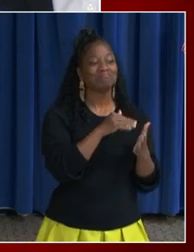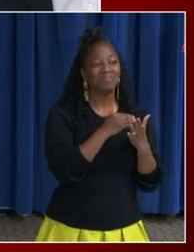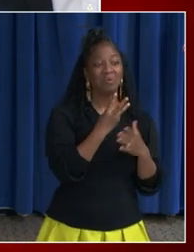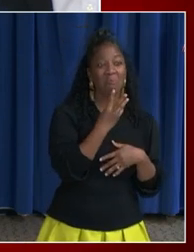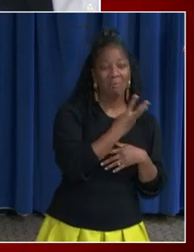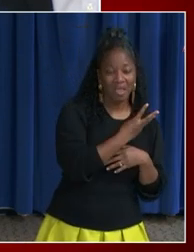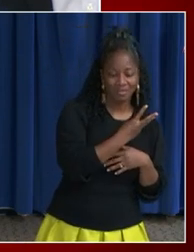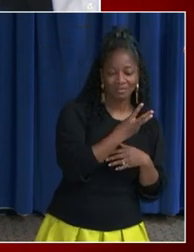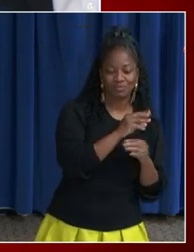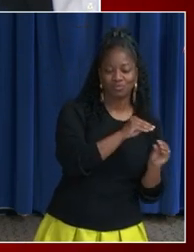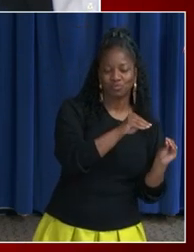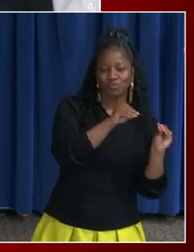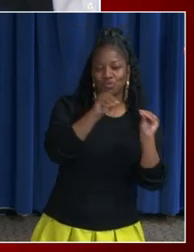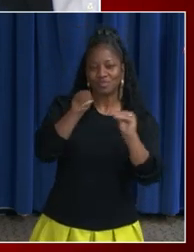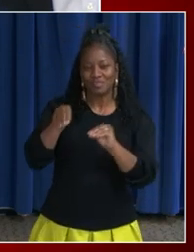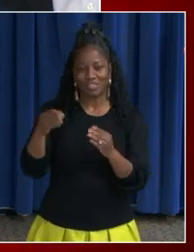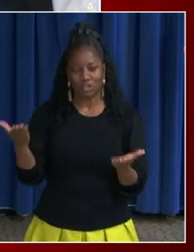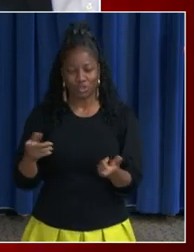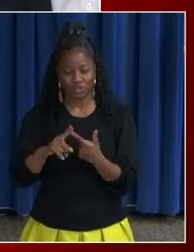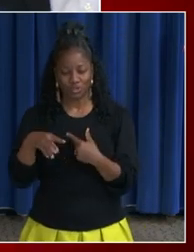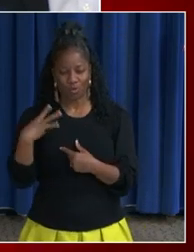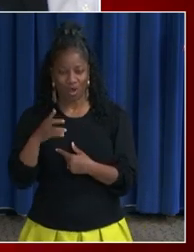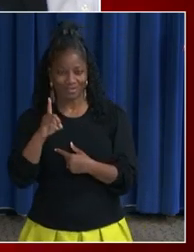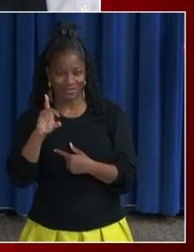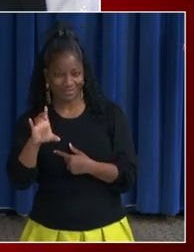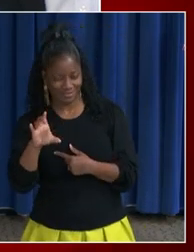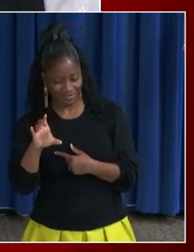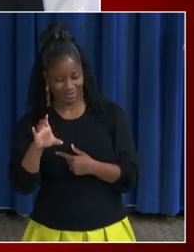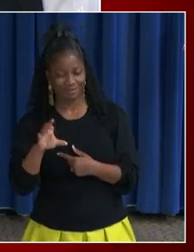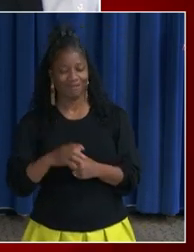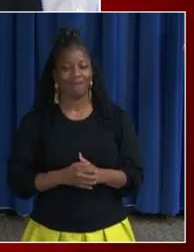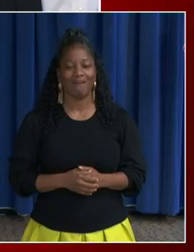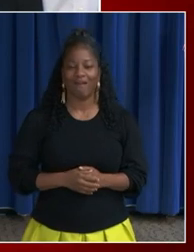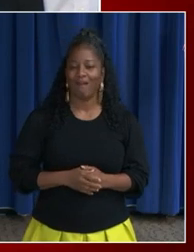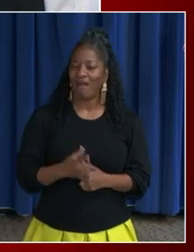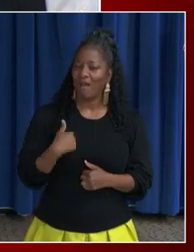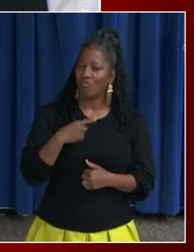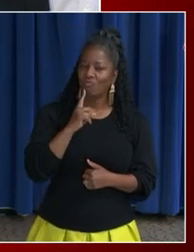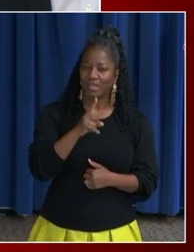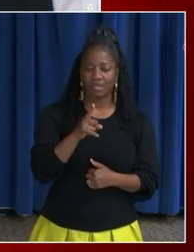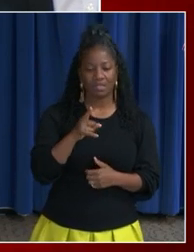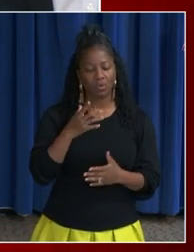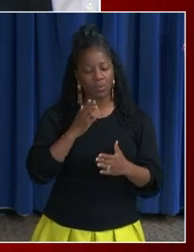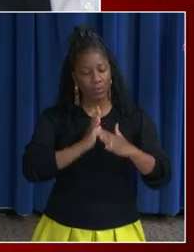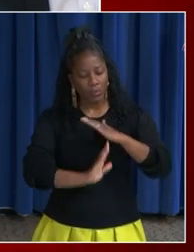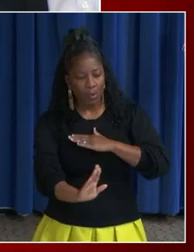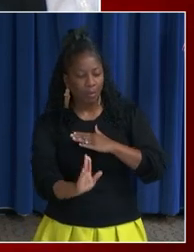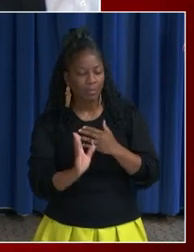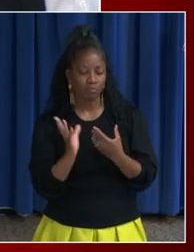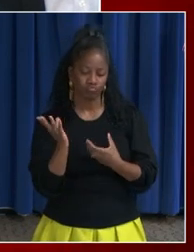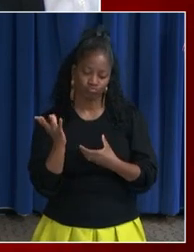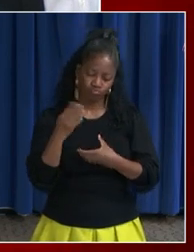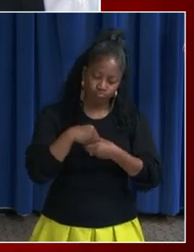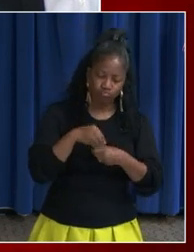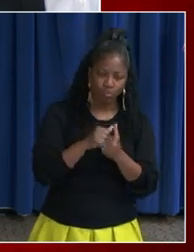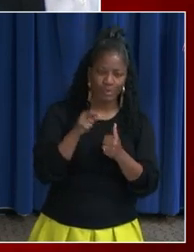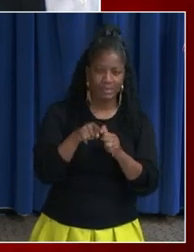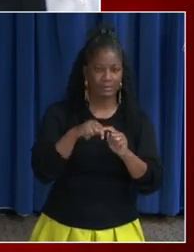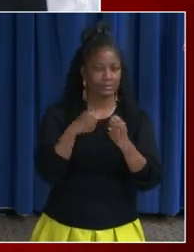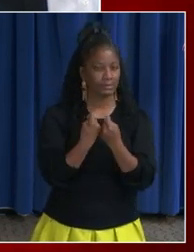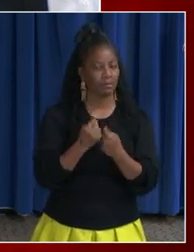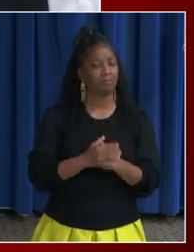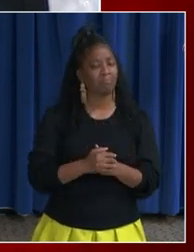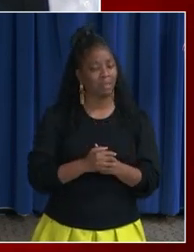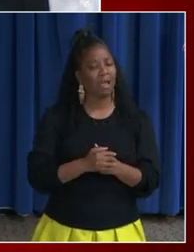district. I'm humbled, excited, and eager to join the district's team. As I have said many times throughout the